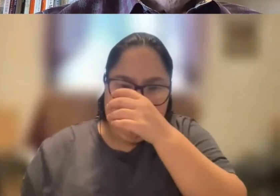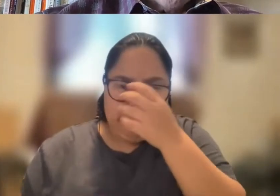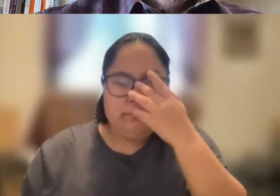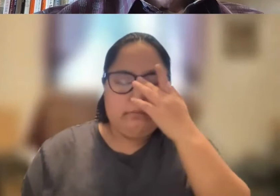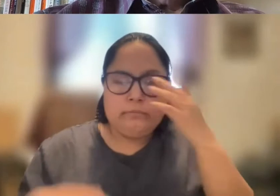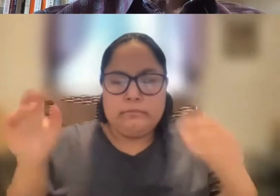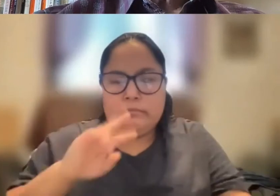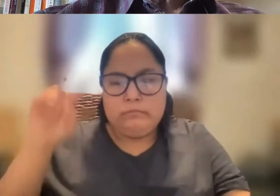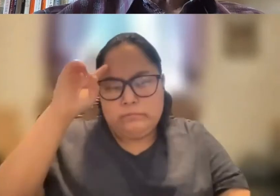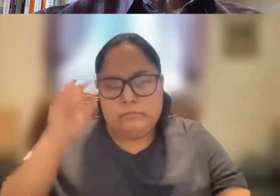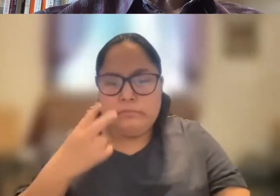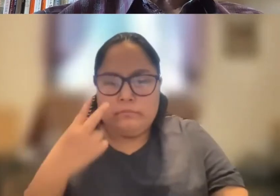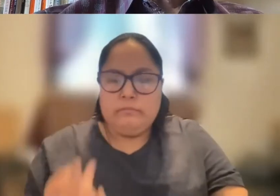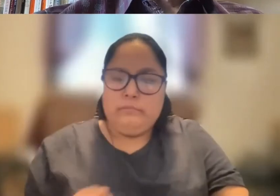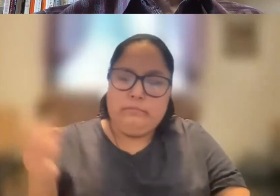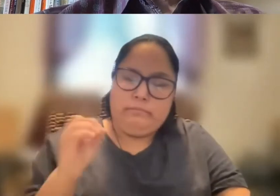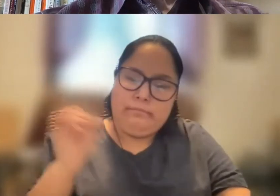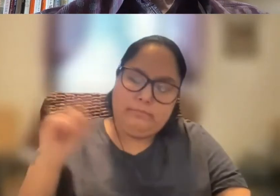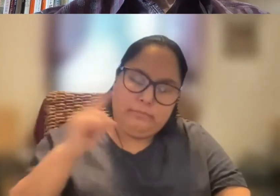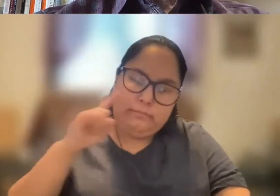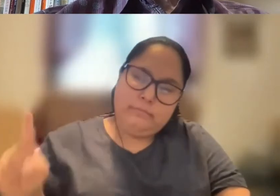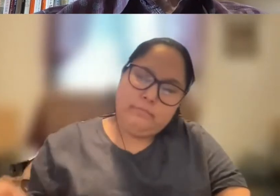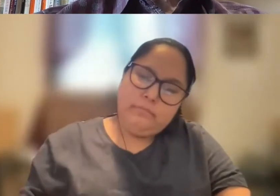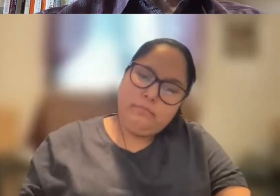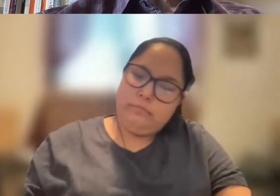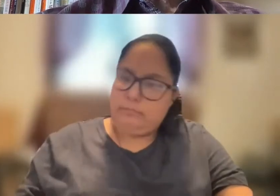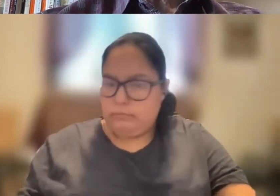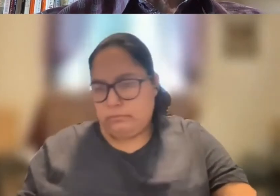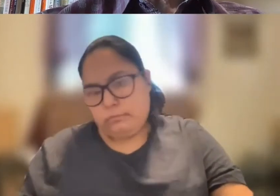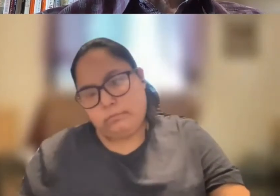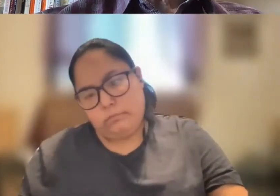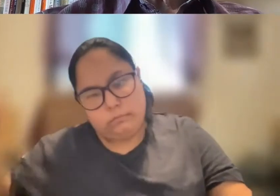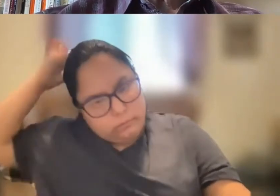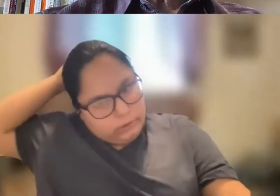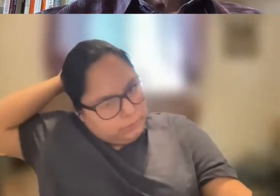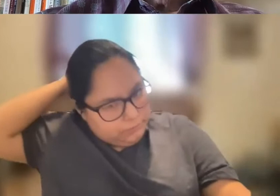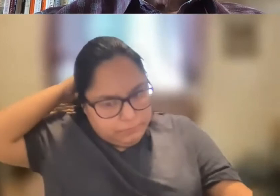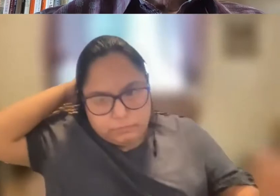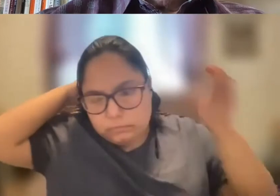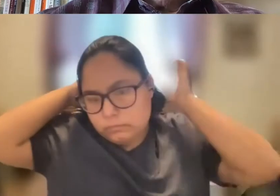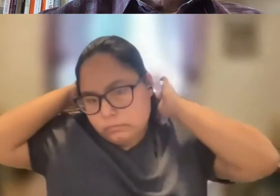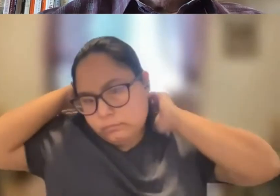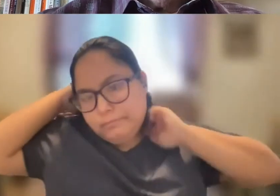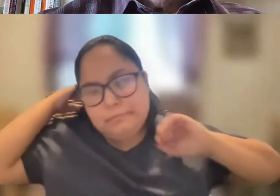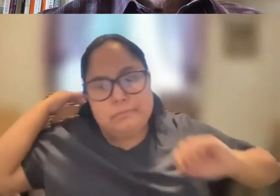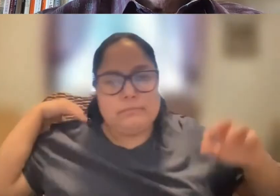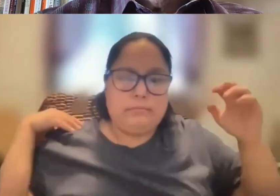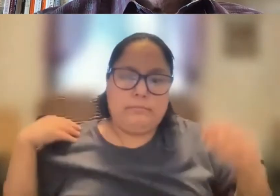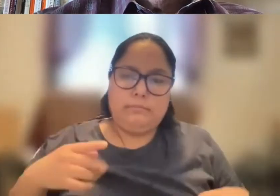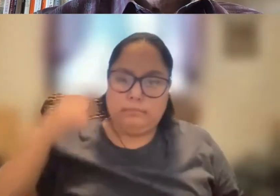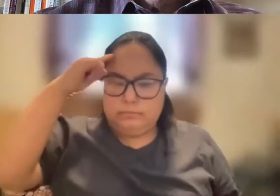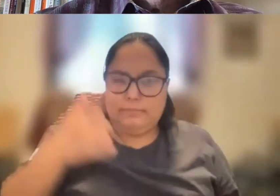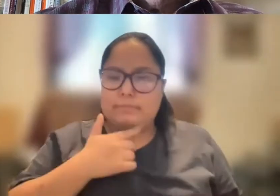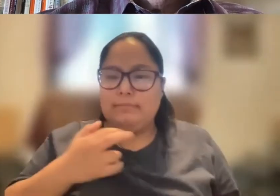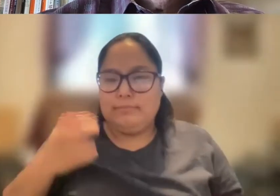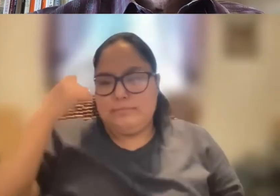Well, seeing nothing, and Duncan, I'd just like to comment to you, we can